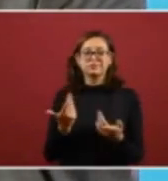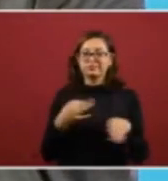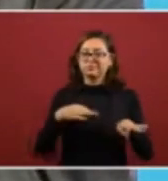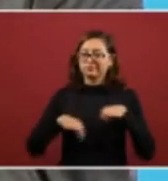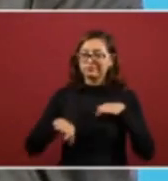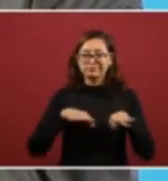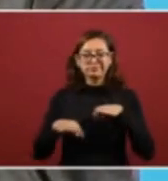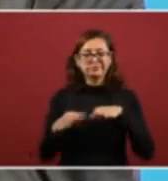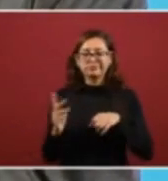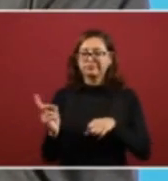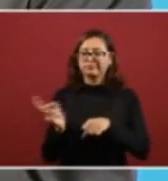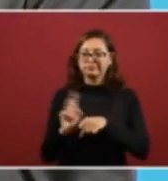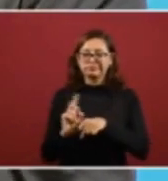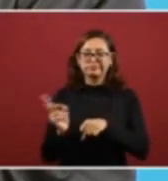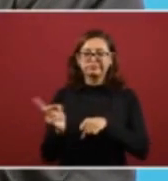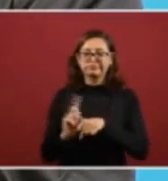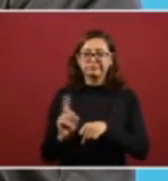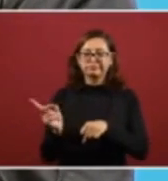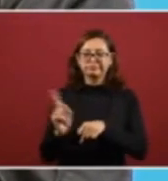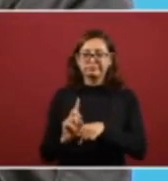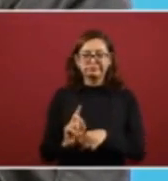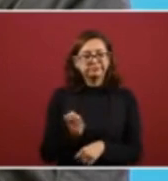that's what happens daily.